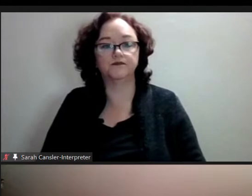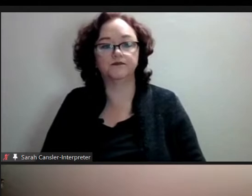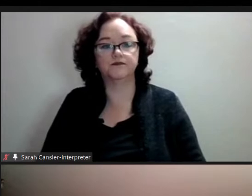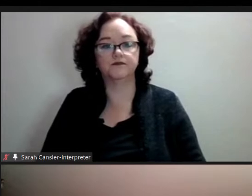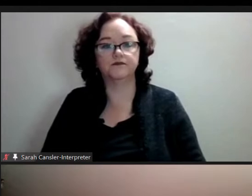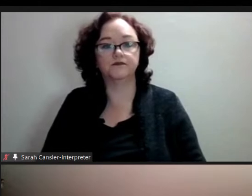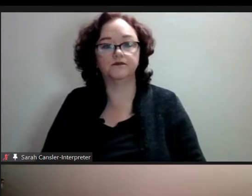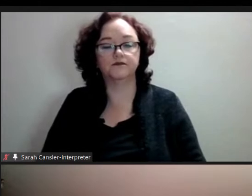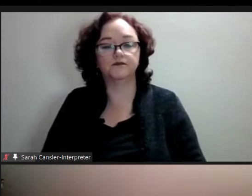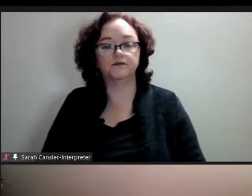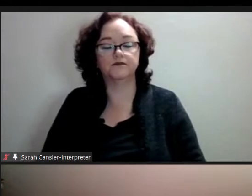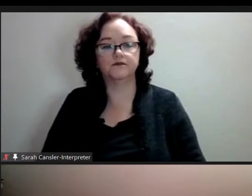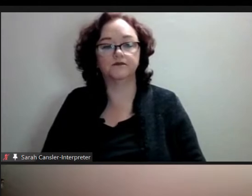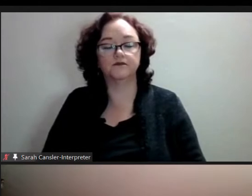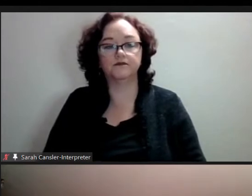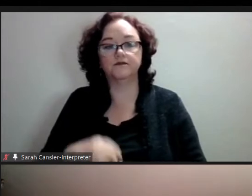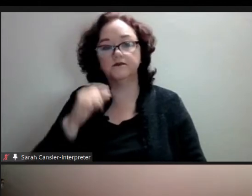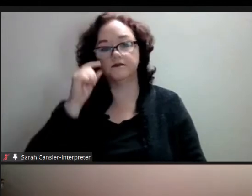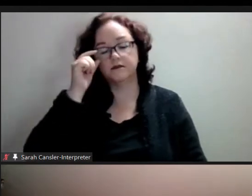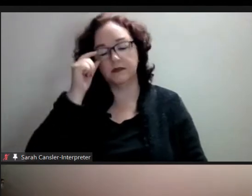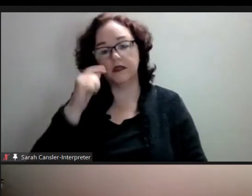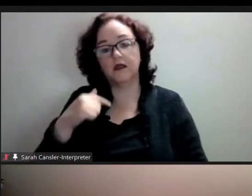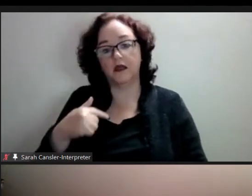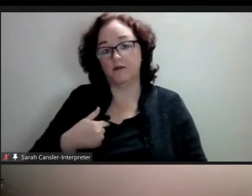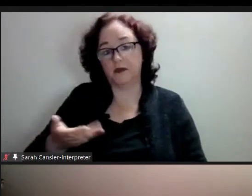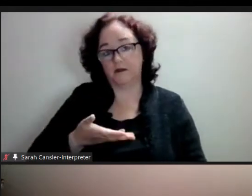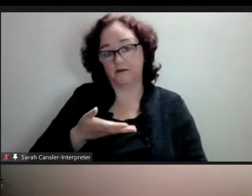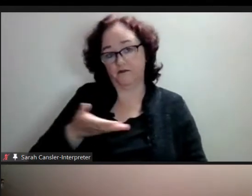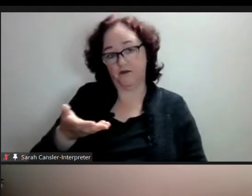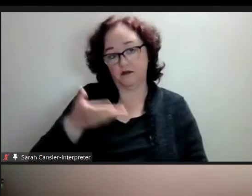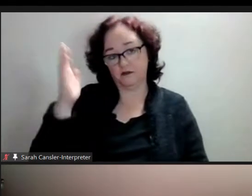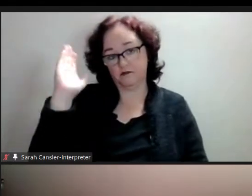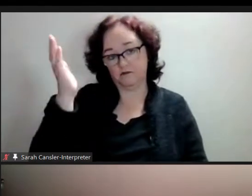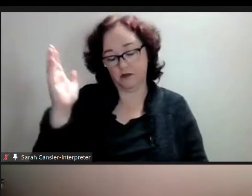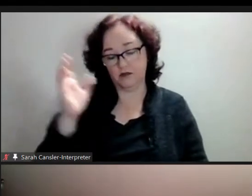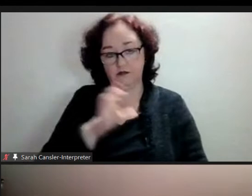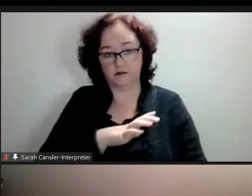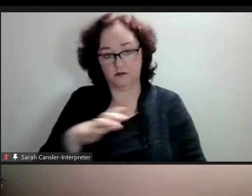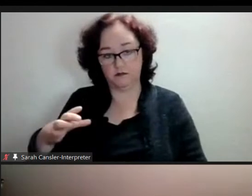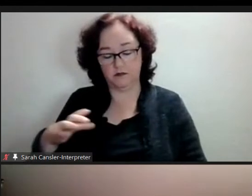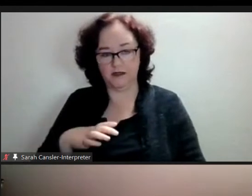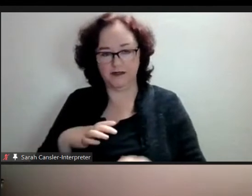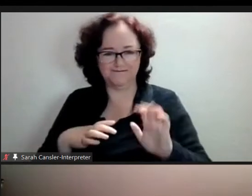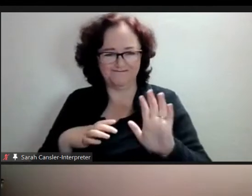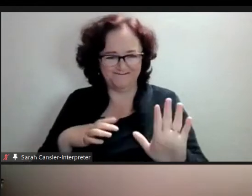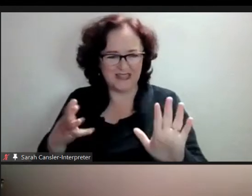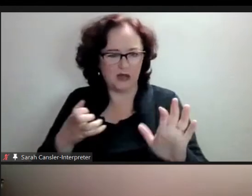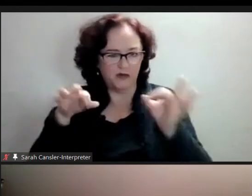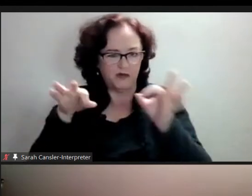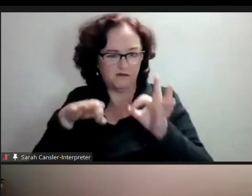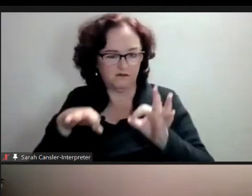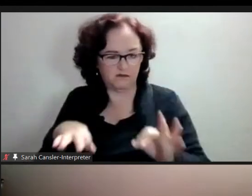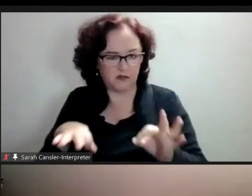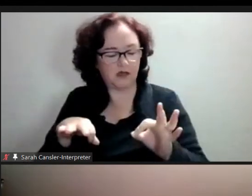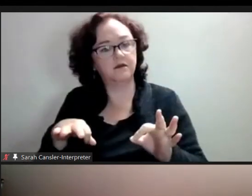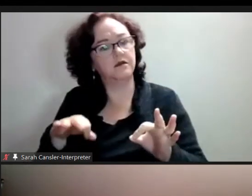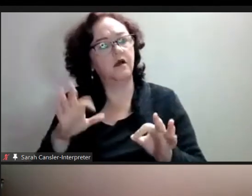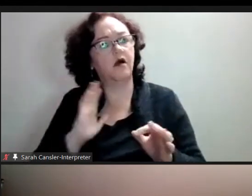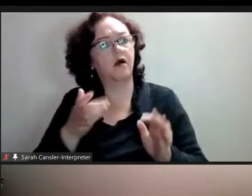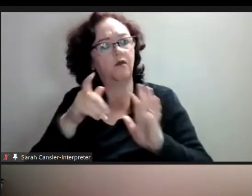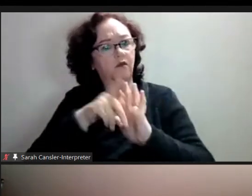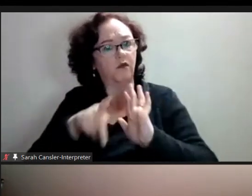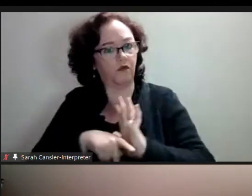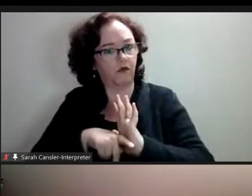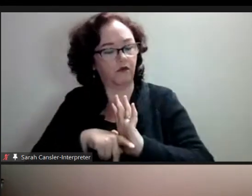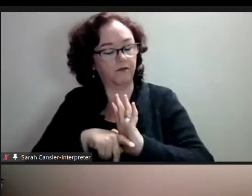As a follow-up, I was invited to speak to the committee, and I wanted to just explain the rail station management protocols, the protocols